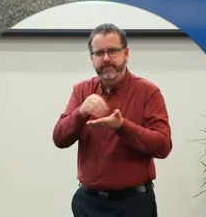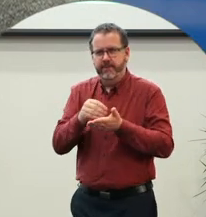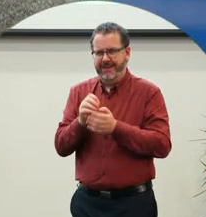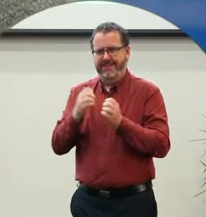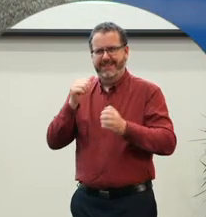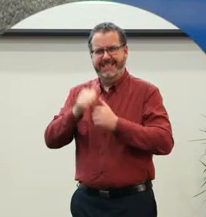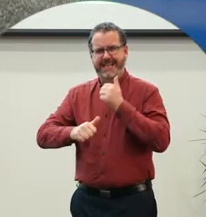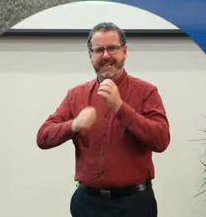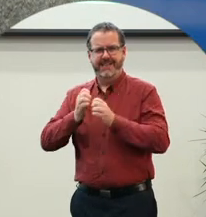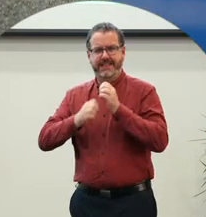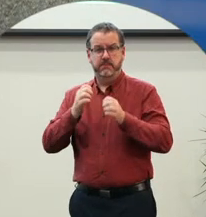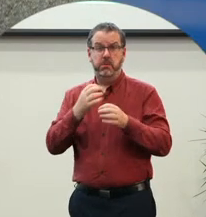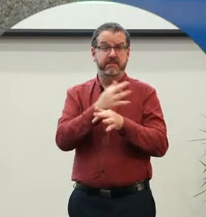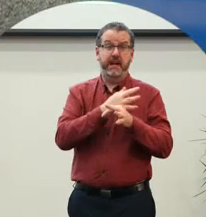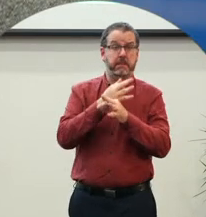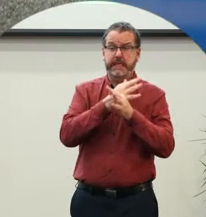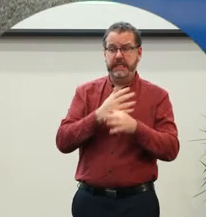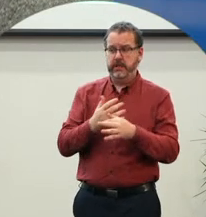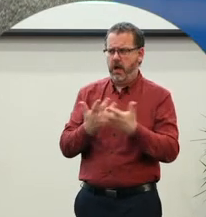then immediately?